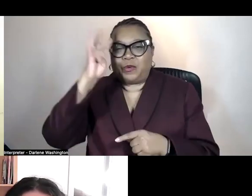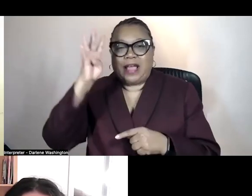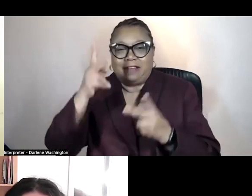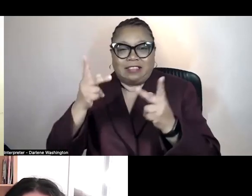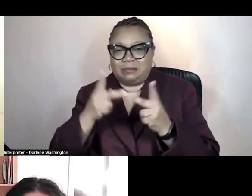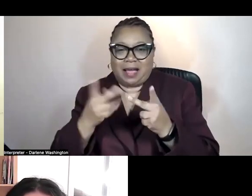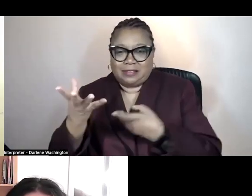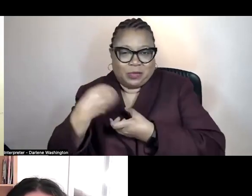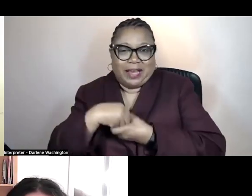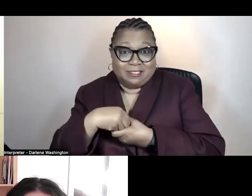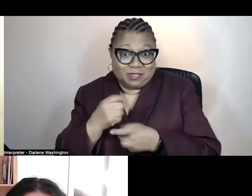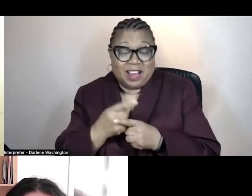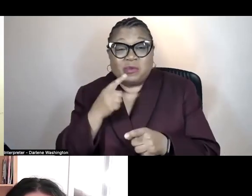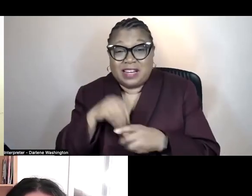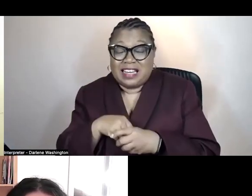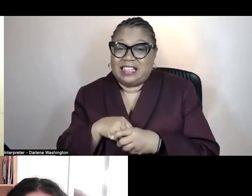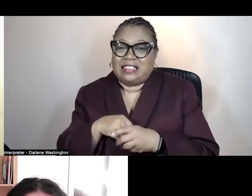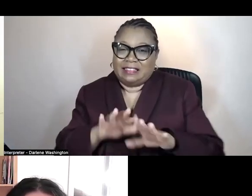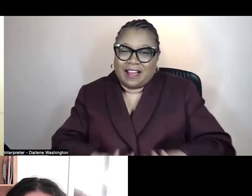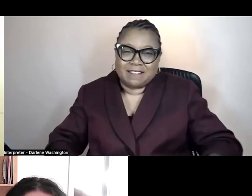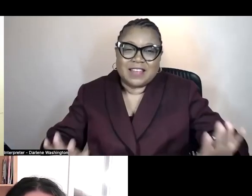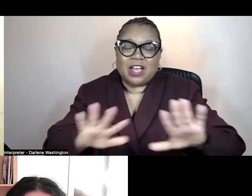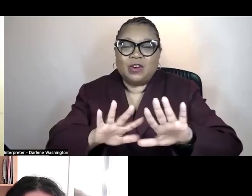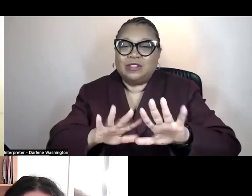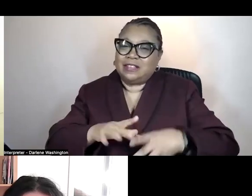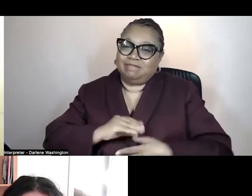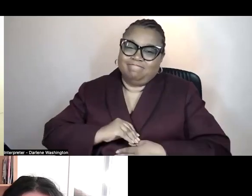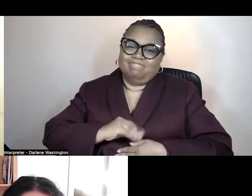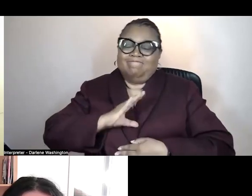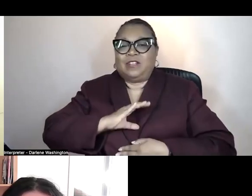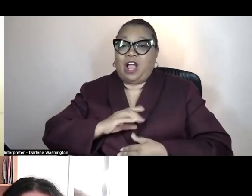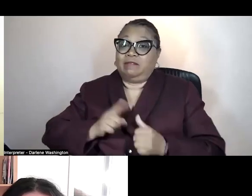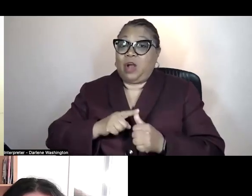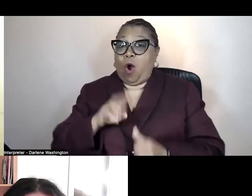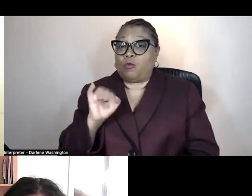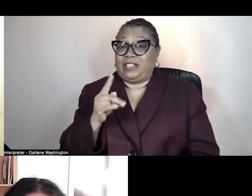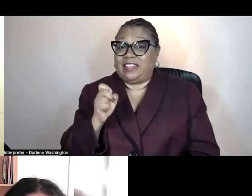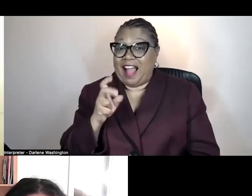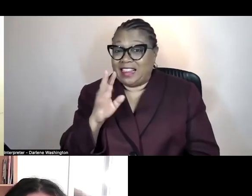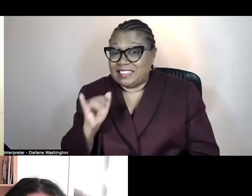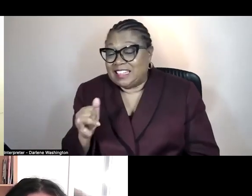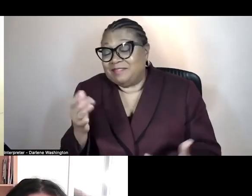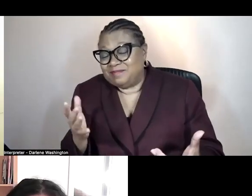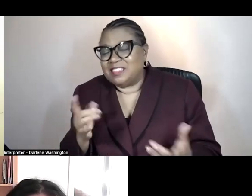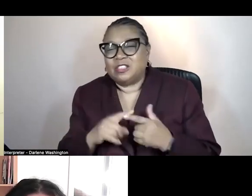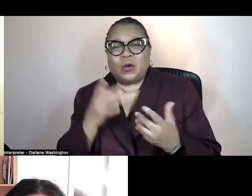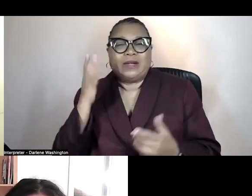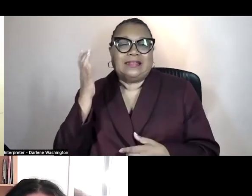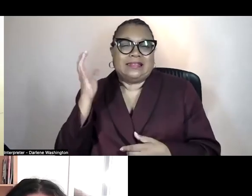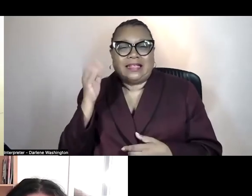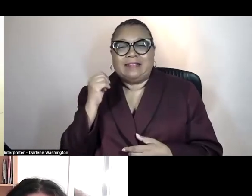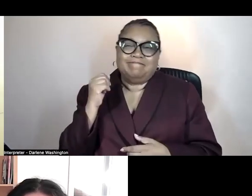space that we're in, right? We're in a field that prizes originality. So it would